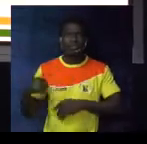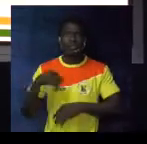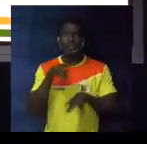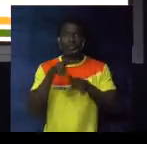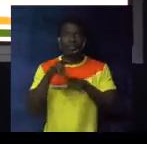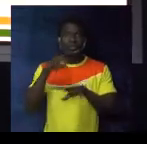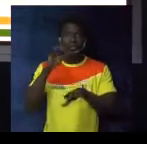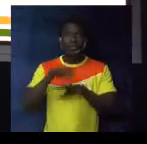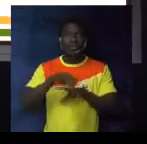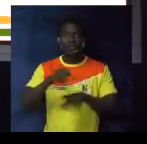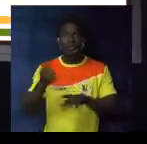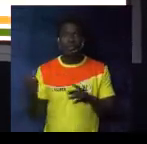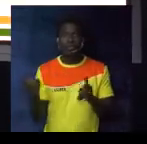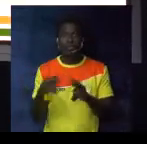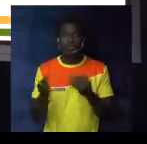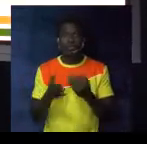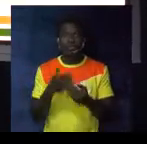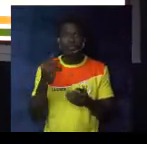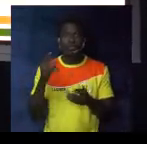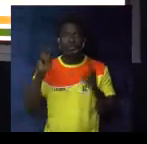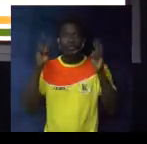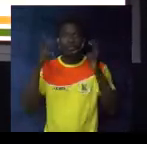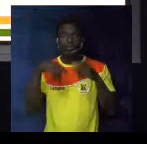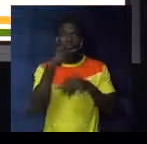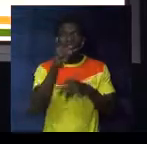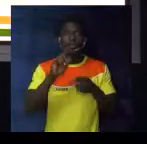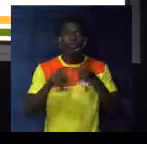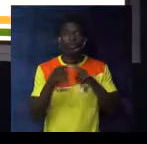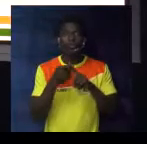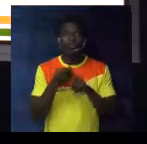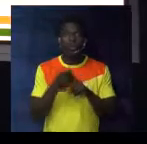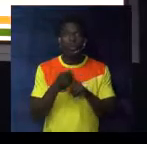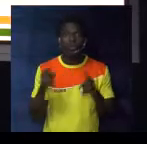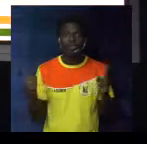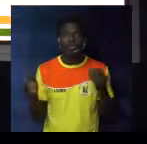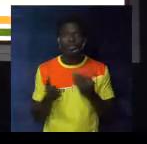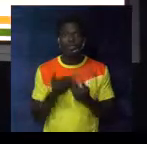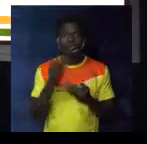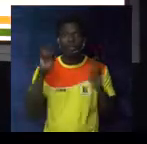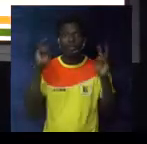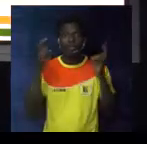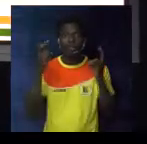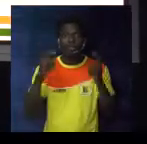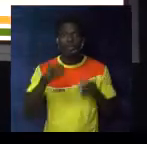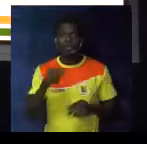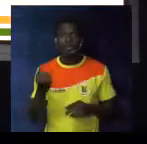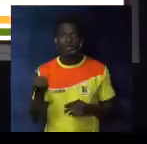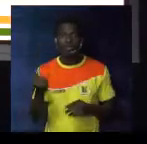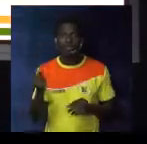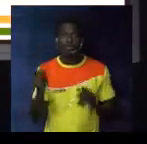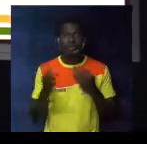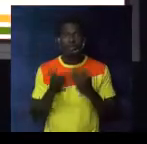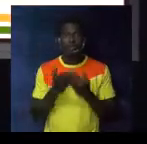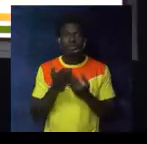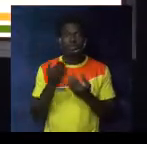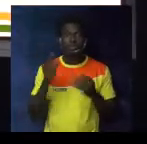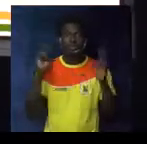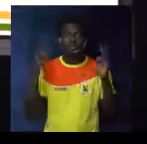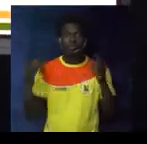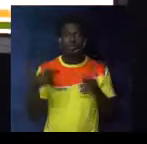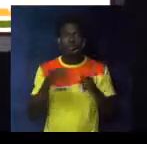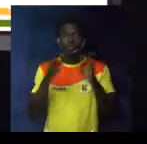Like I do tell you, tell your friend, simple topic. So is it another simple topic we are focusing on